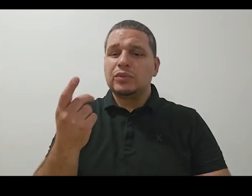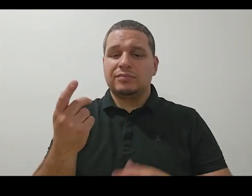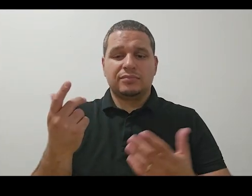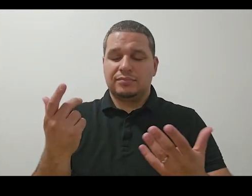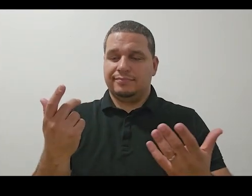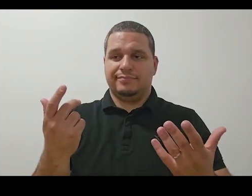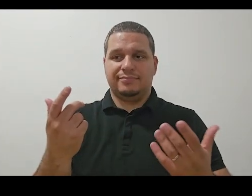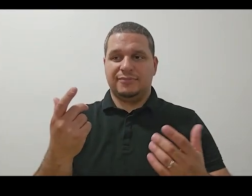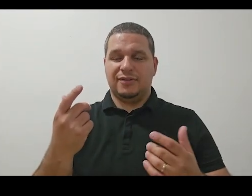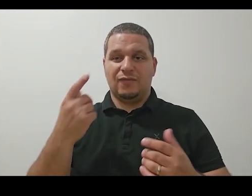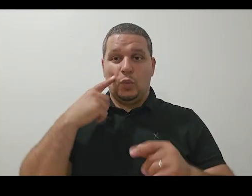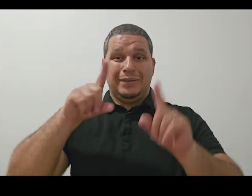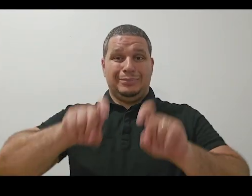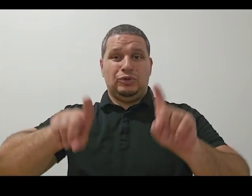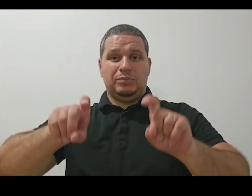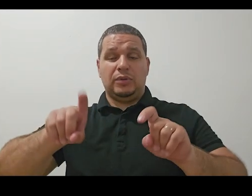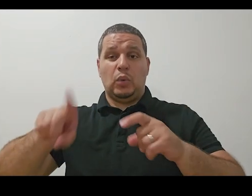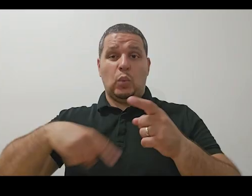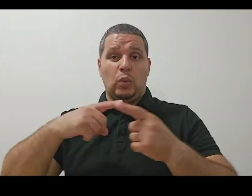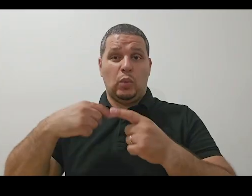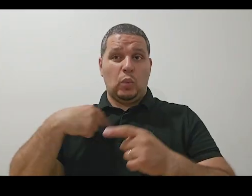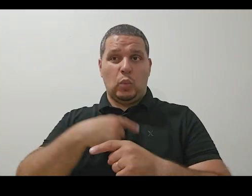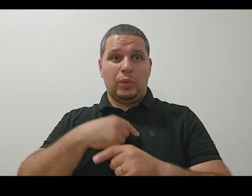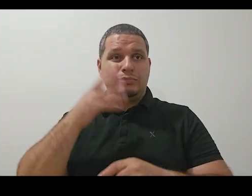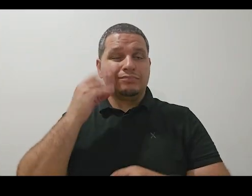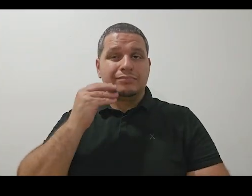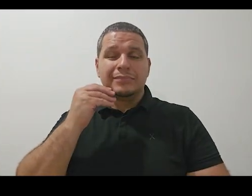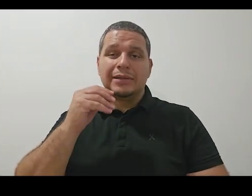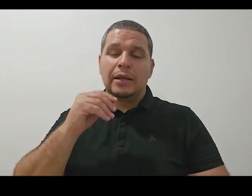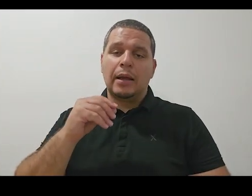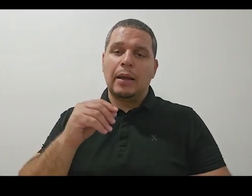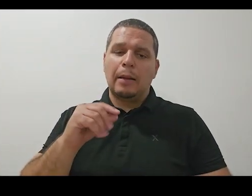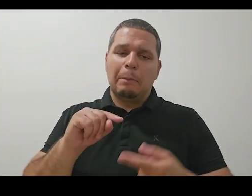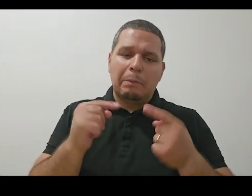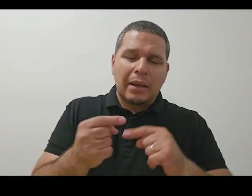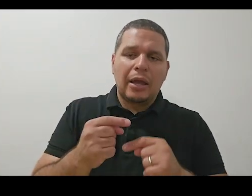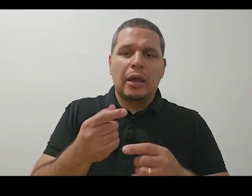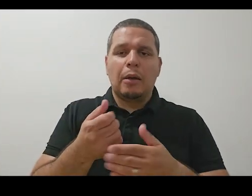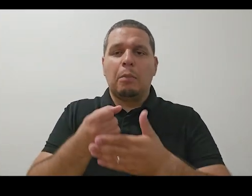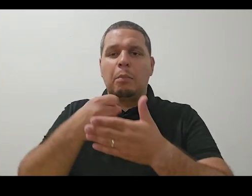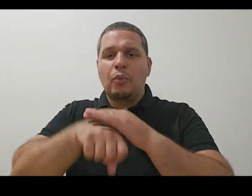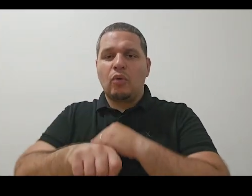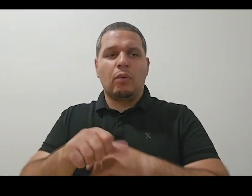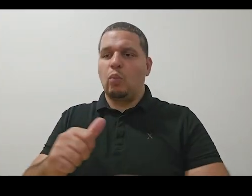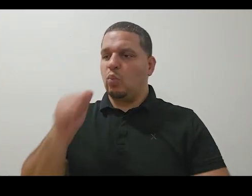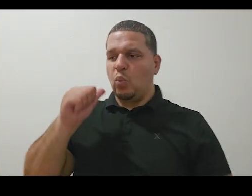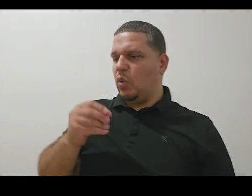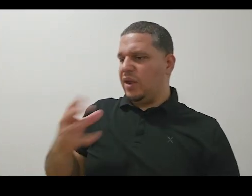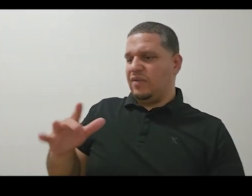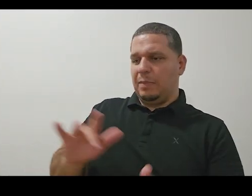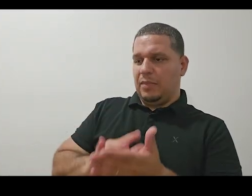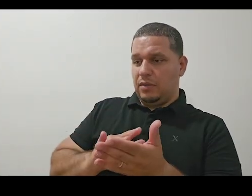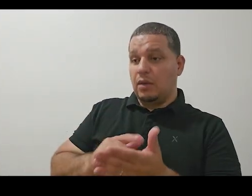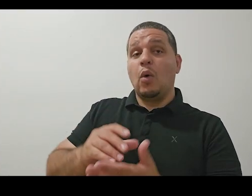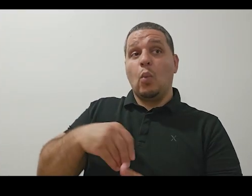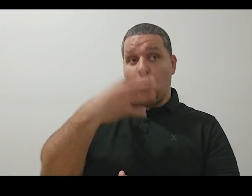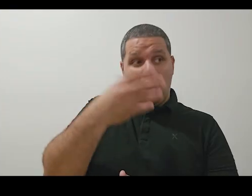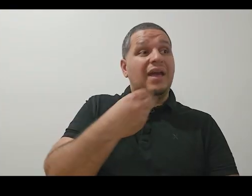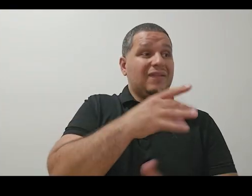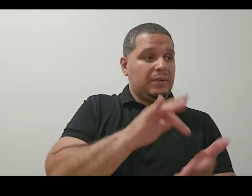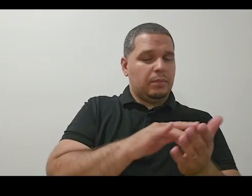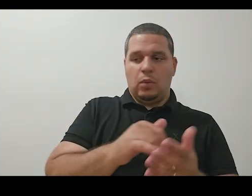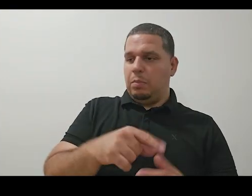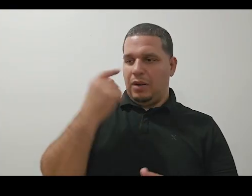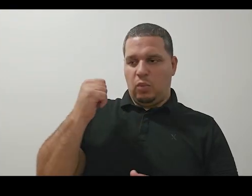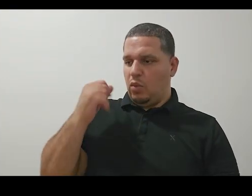um as experiments when we're going through a lot of pain through birth and we're not getting like the medication as they give to other folks. And so